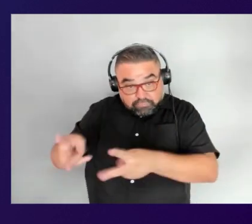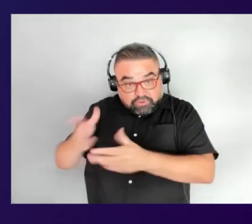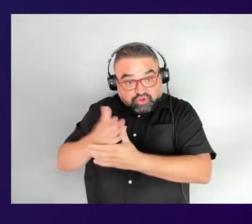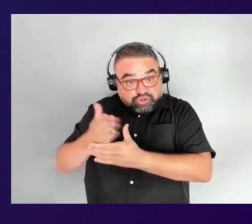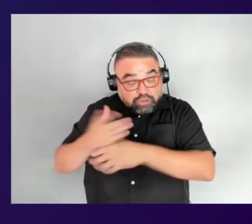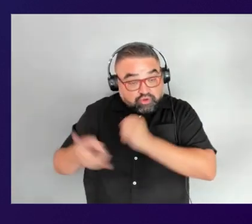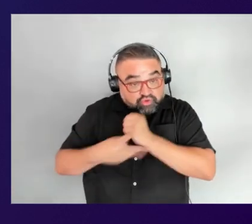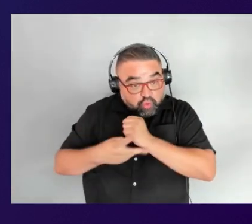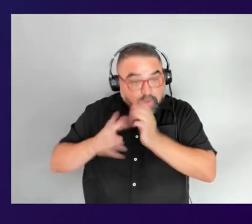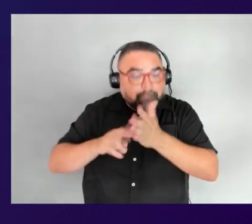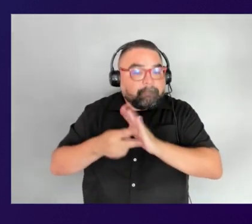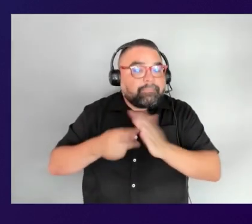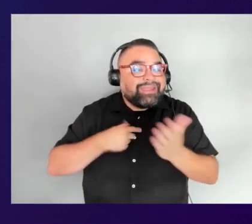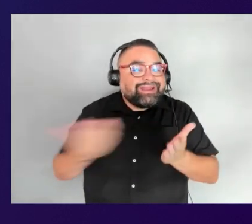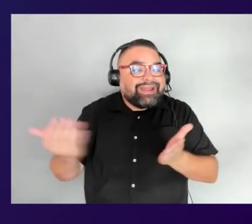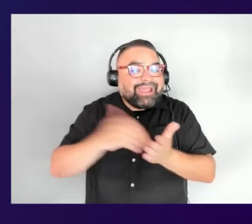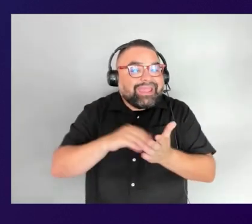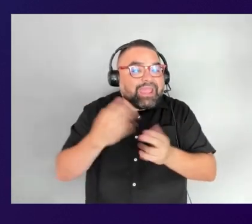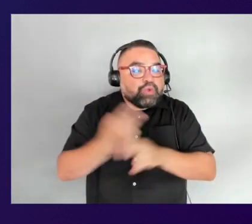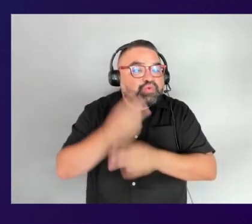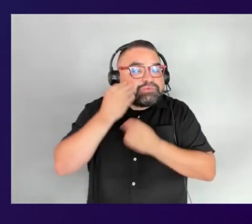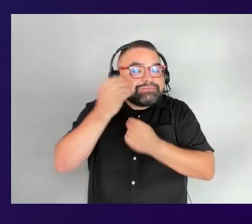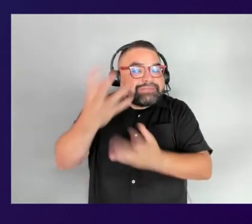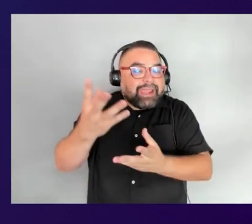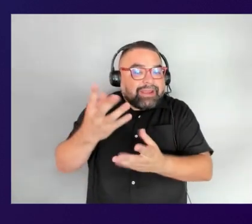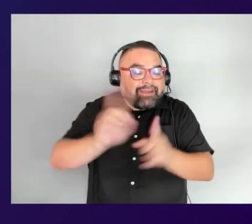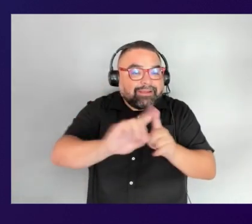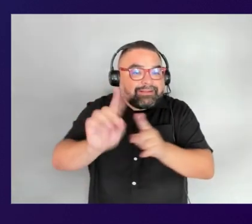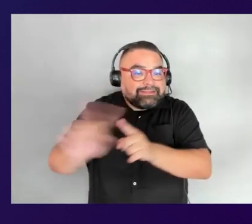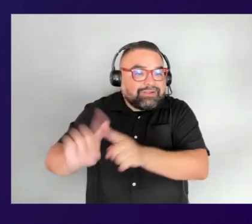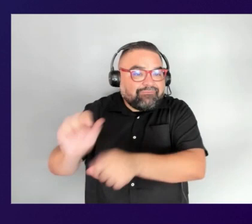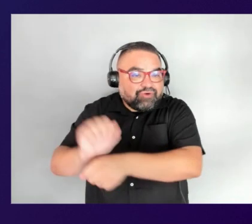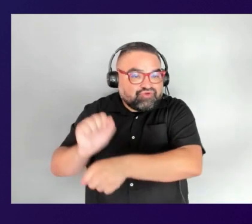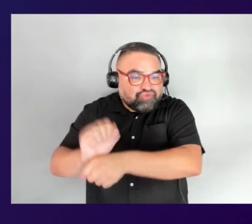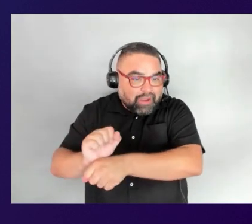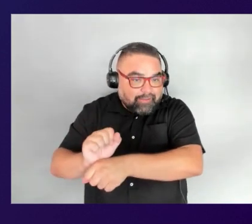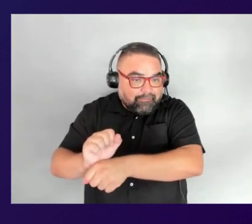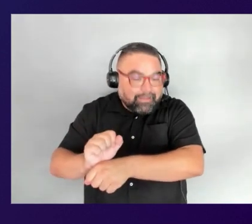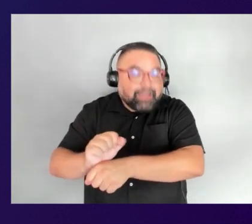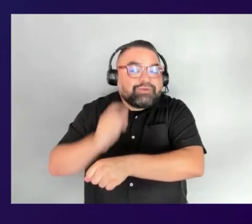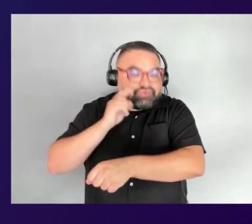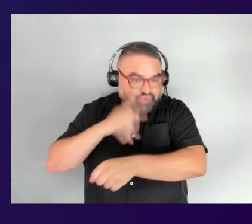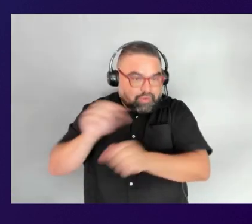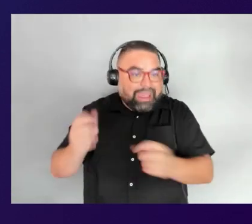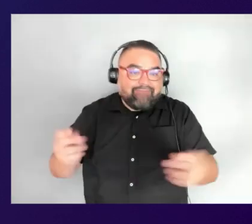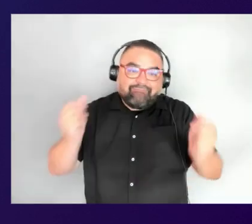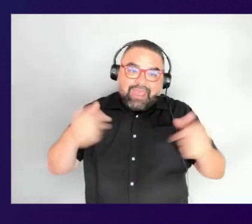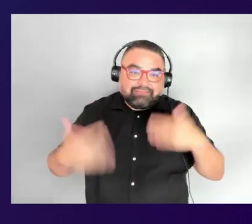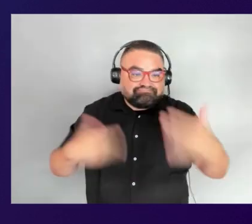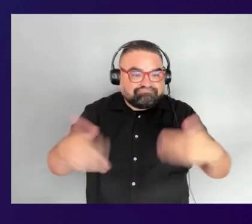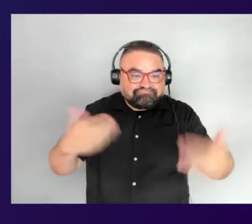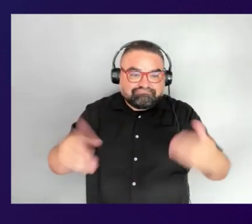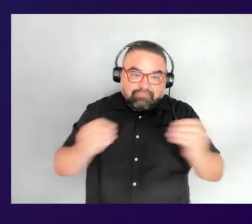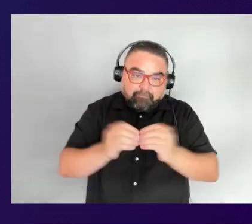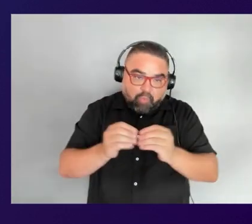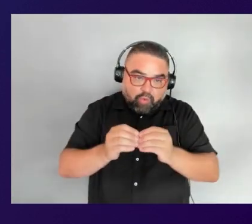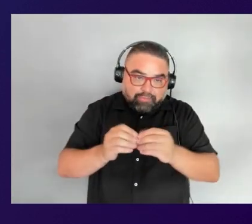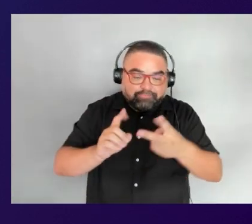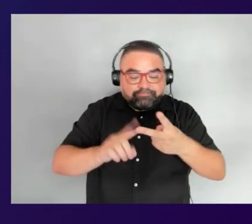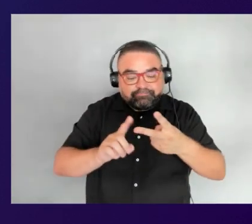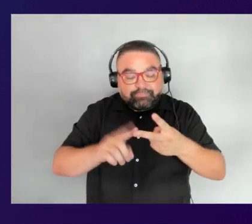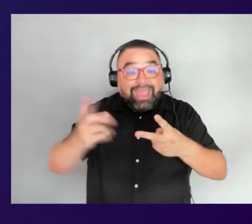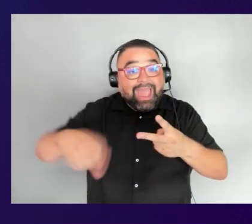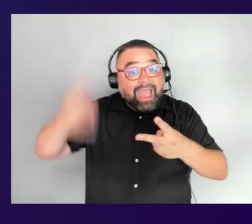reuse data across jobs, and that allows them to accelerate subsequent jobs that they run. And then also the high performance of Amazon FSx